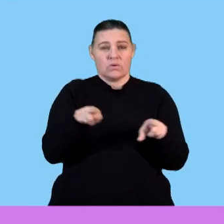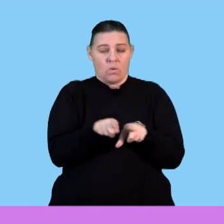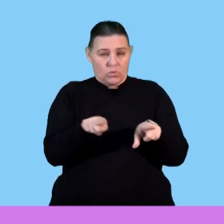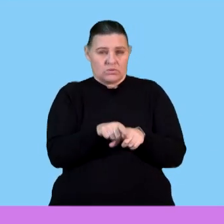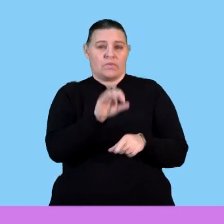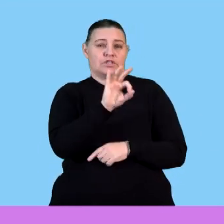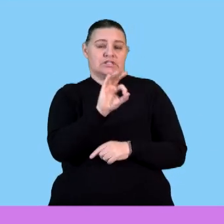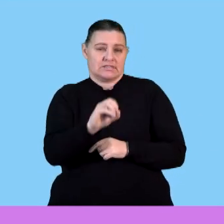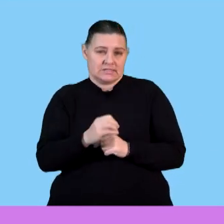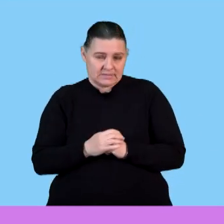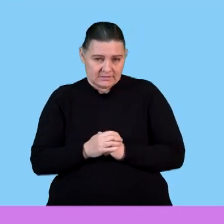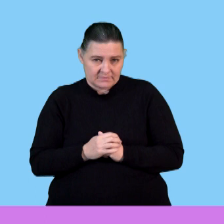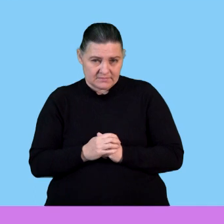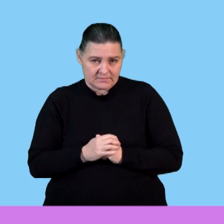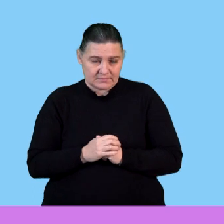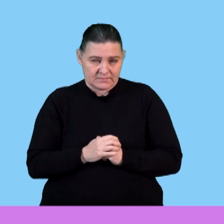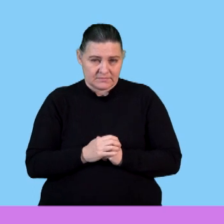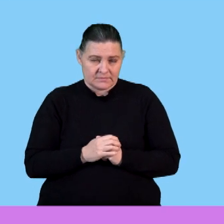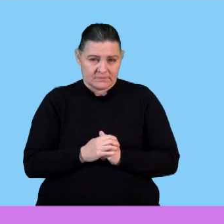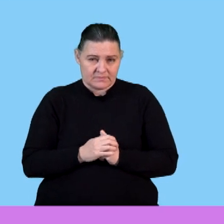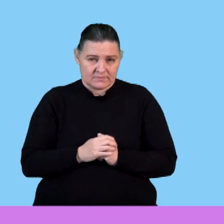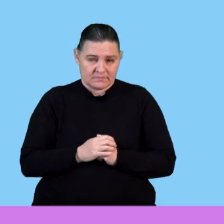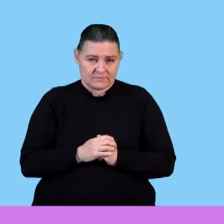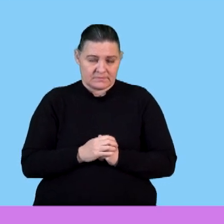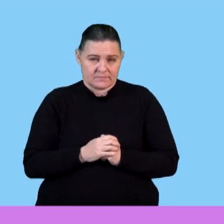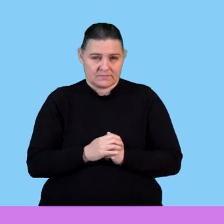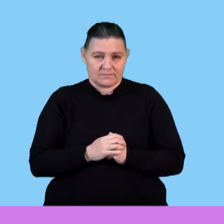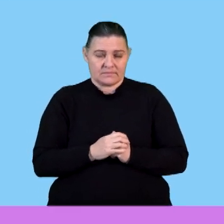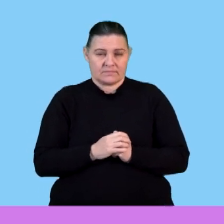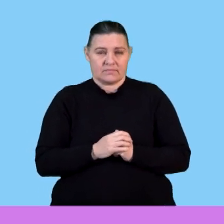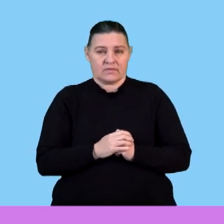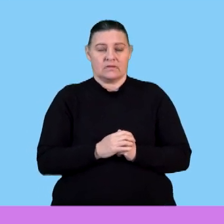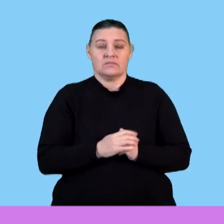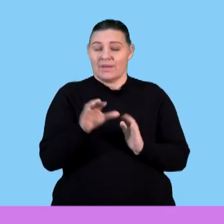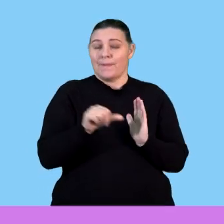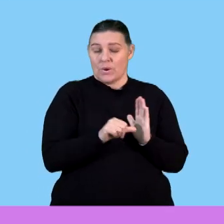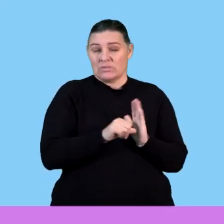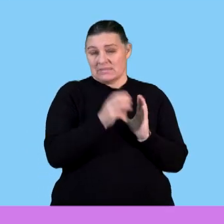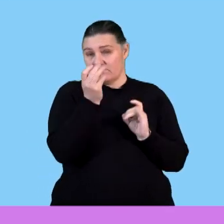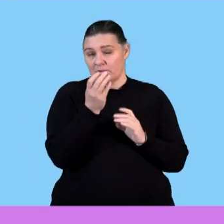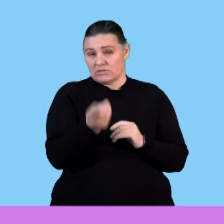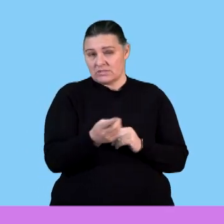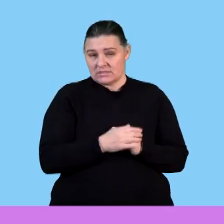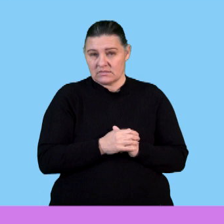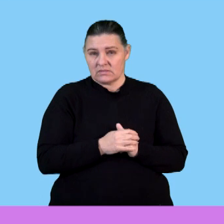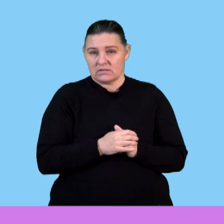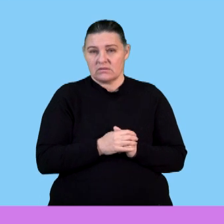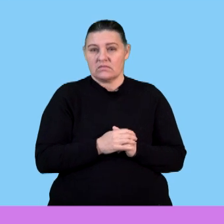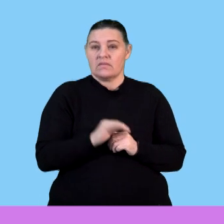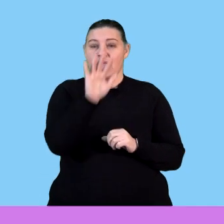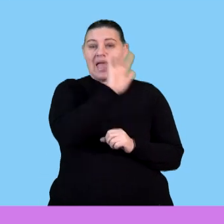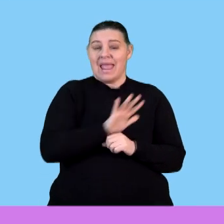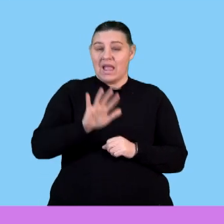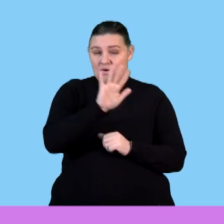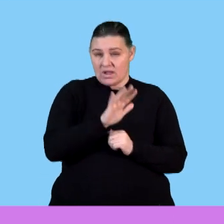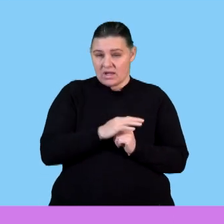half moons. To make the savory, she must use pastry, roll it out into circles, which will be folded into half moons.